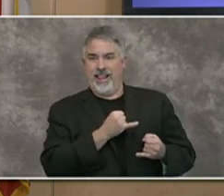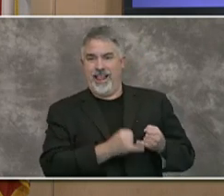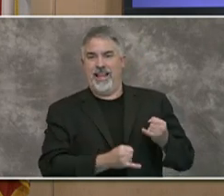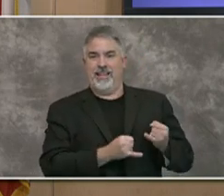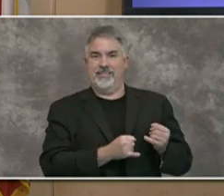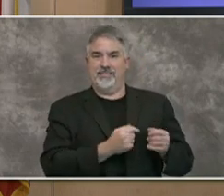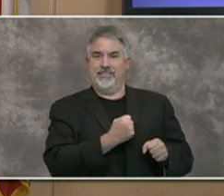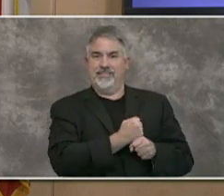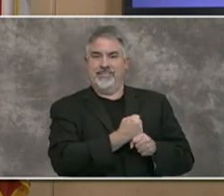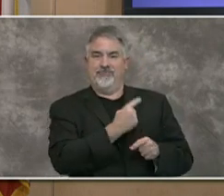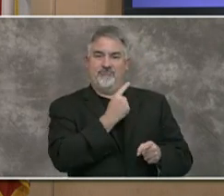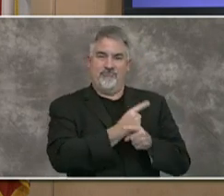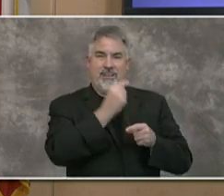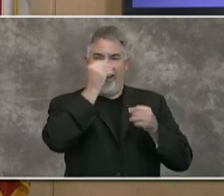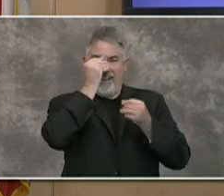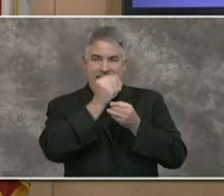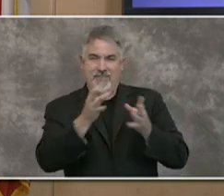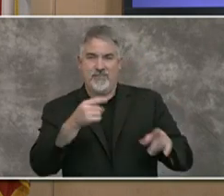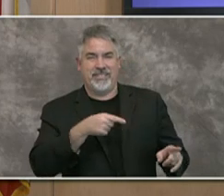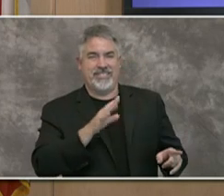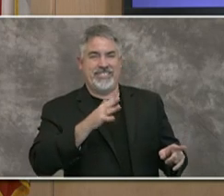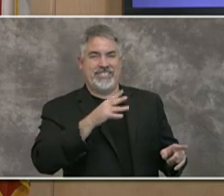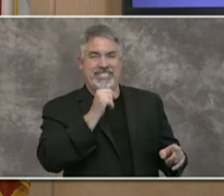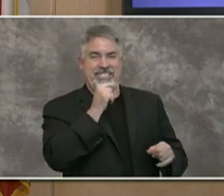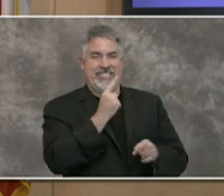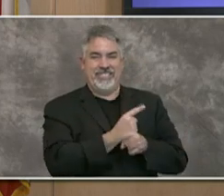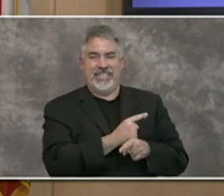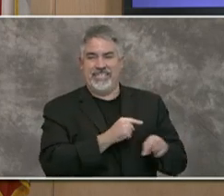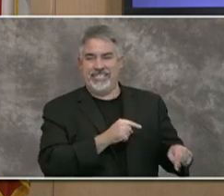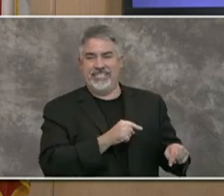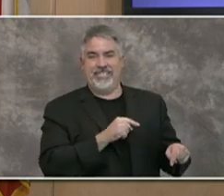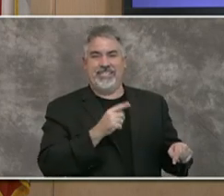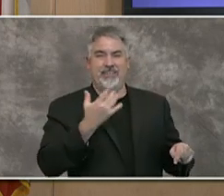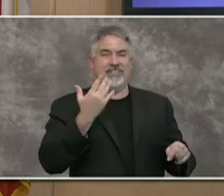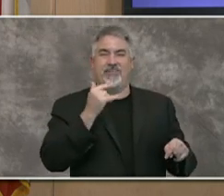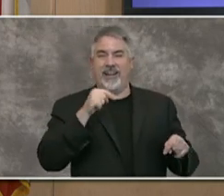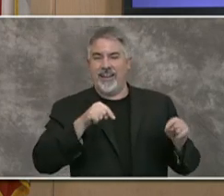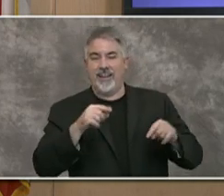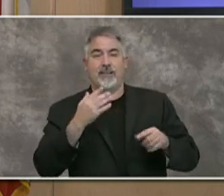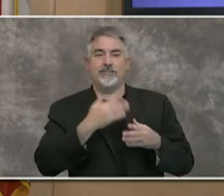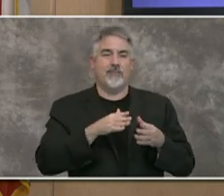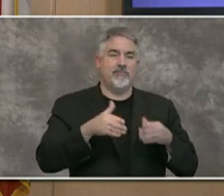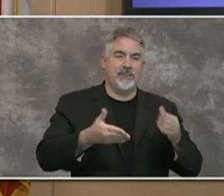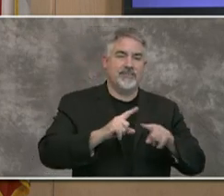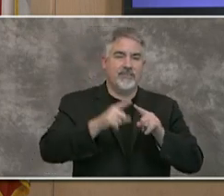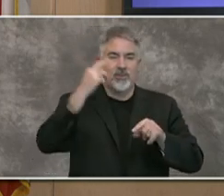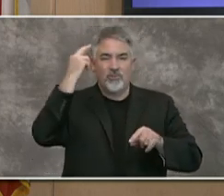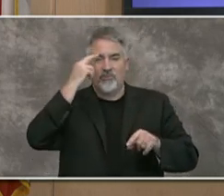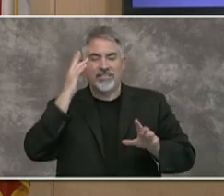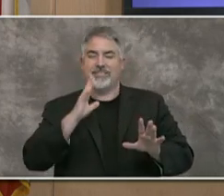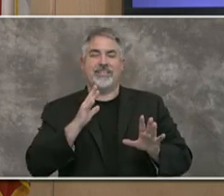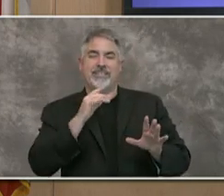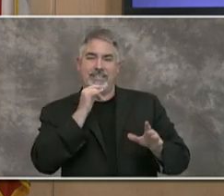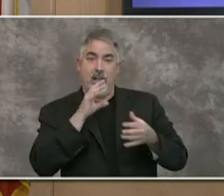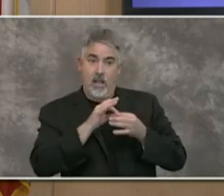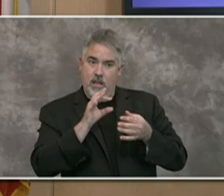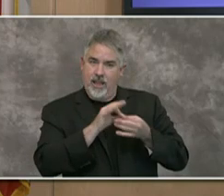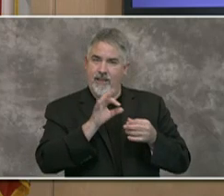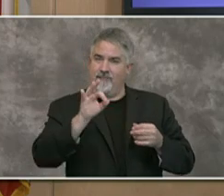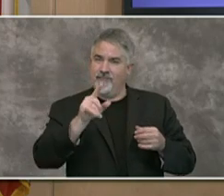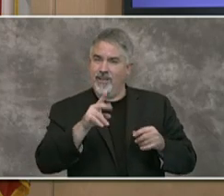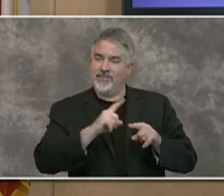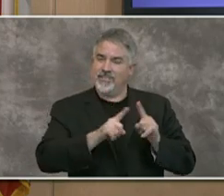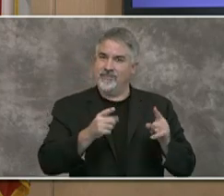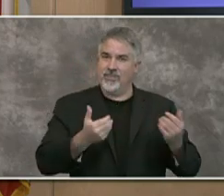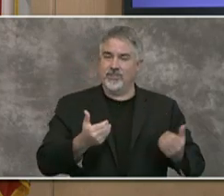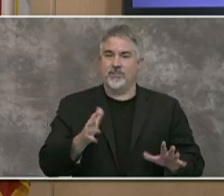of COVID-19. We learn about cases when they're reported because of lab results, but we often don't learn about deaths